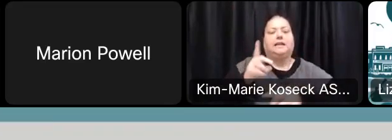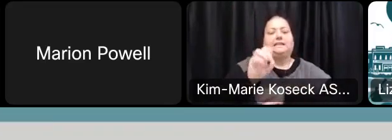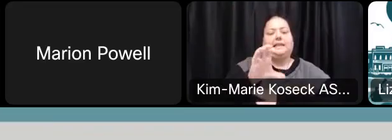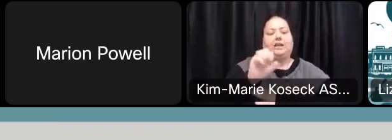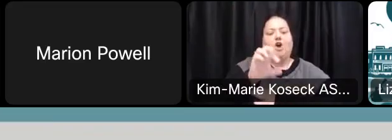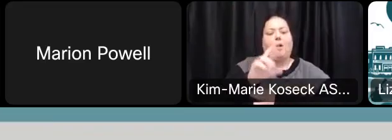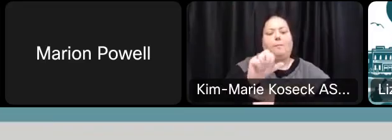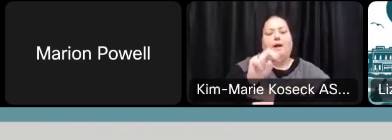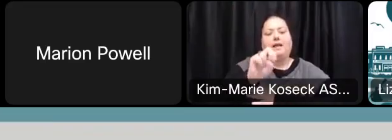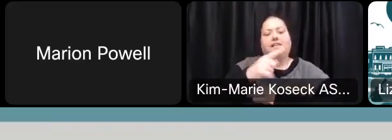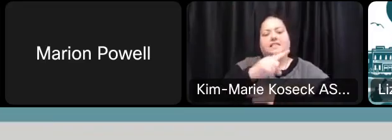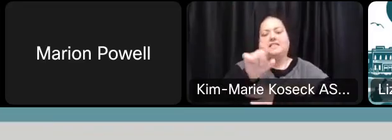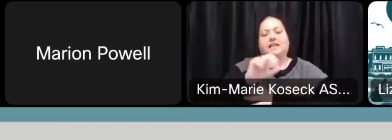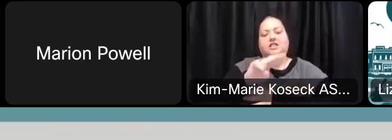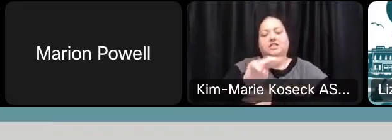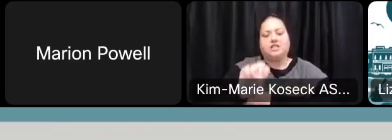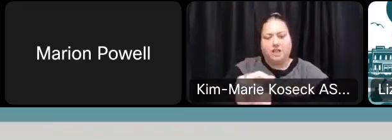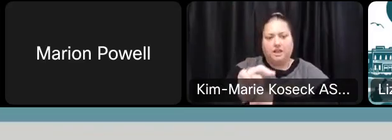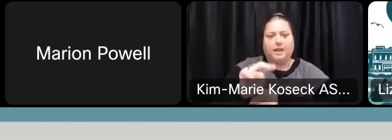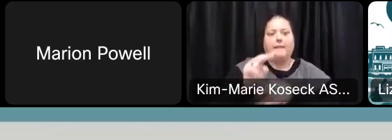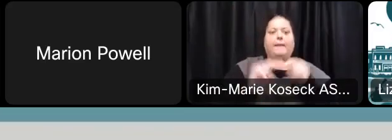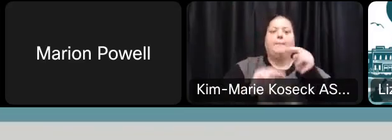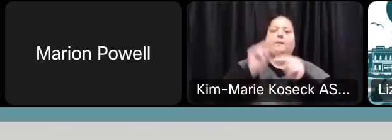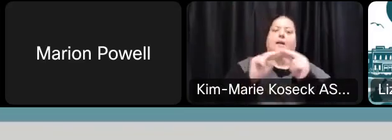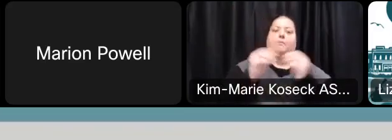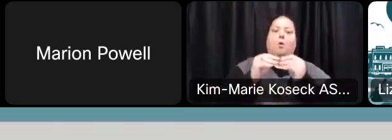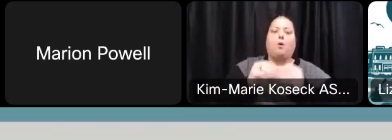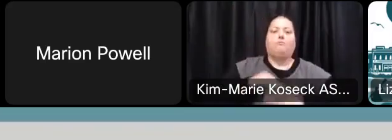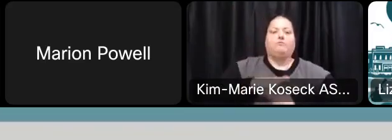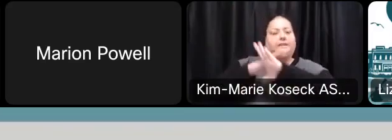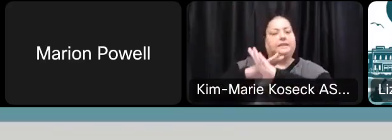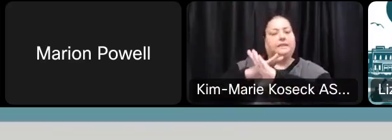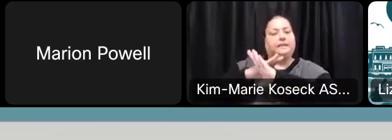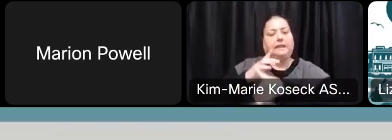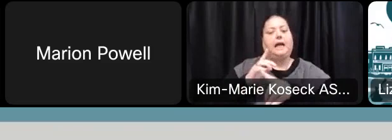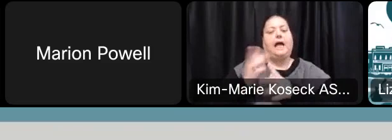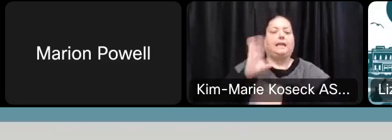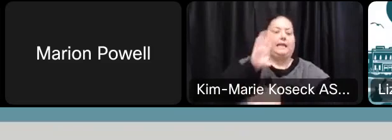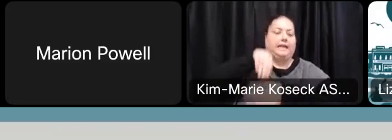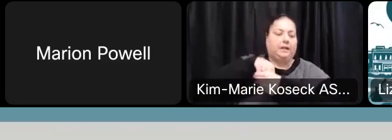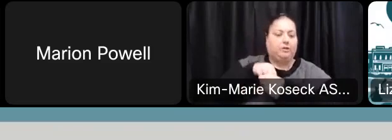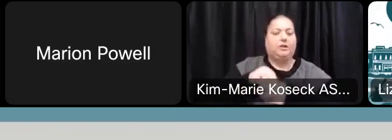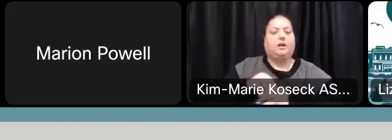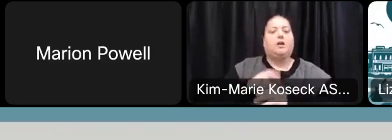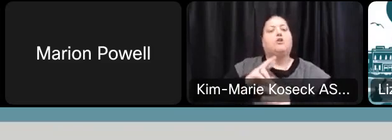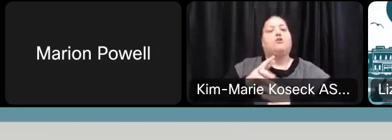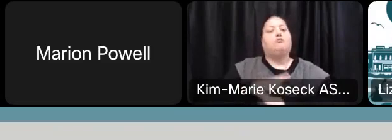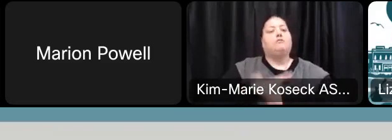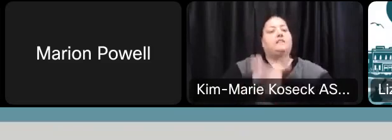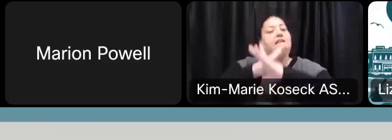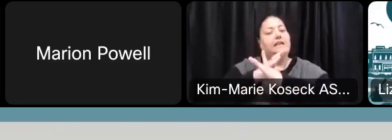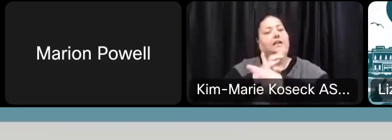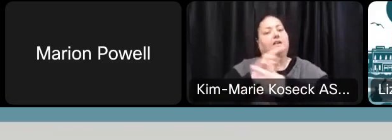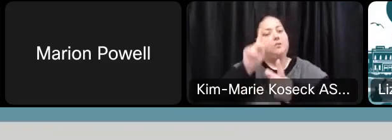decarbonization requirements, considerations to make buildings more resilient, as well as inclusion of resilience principles